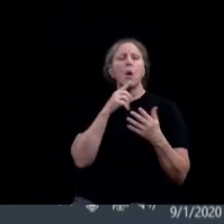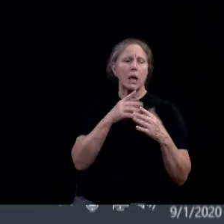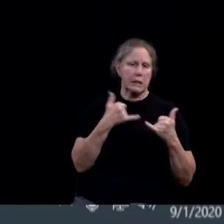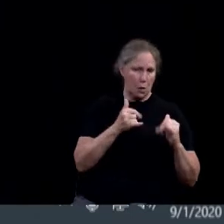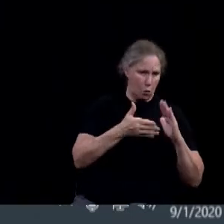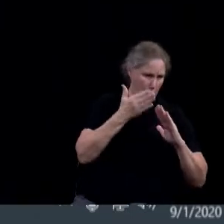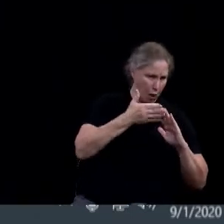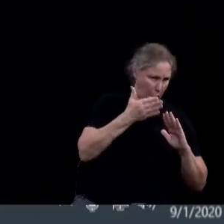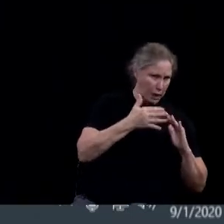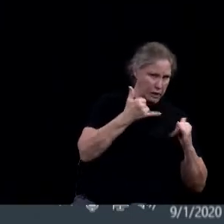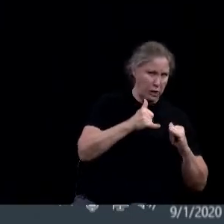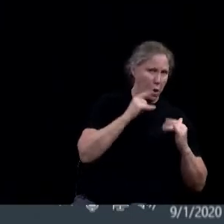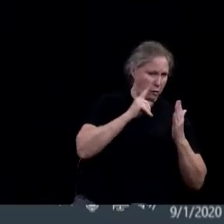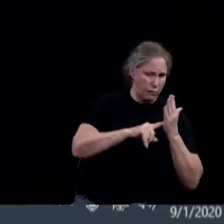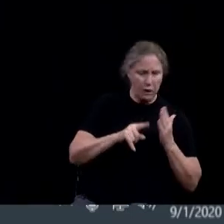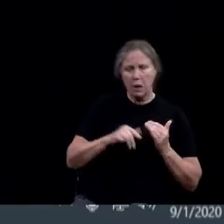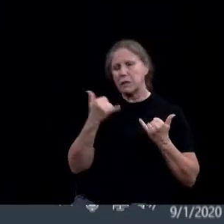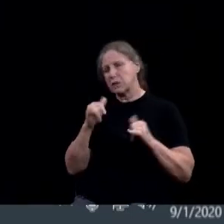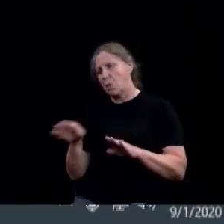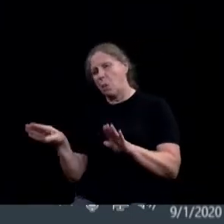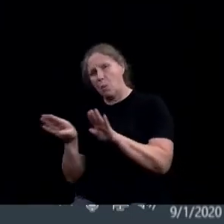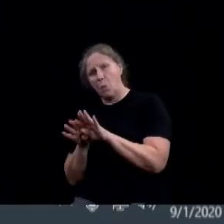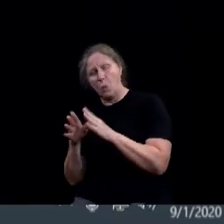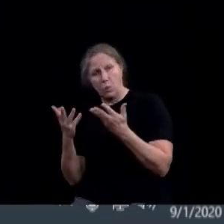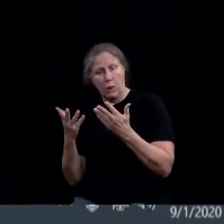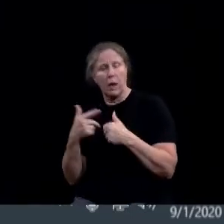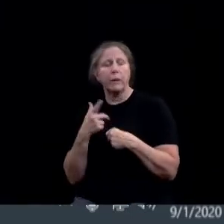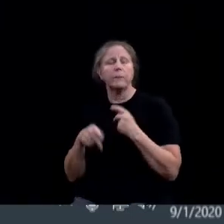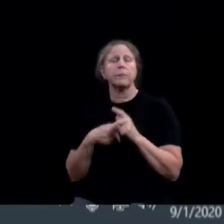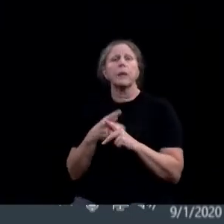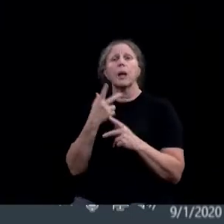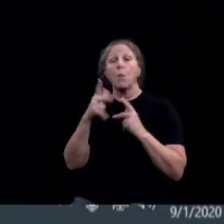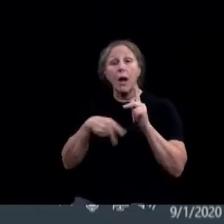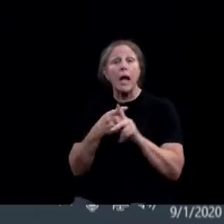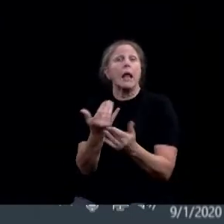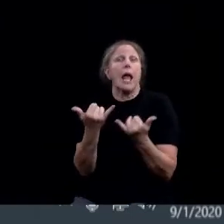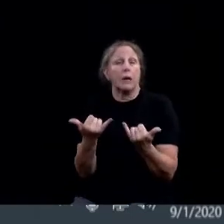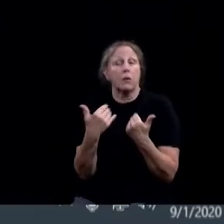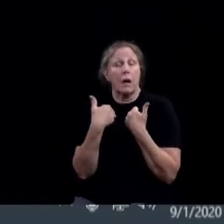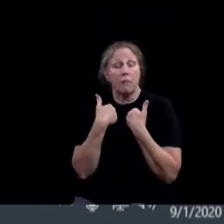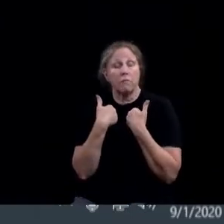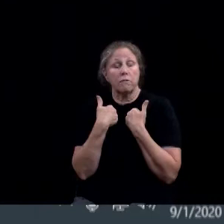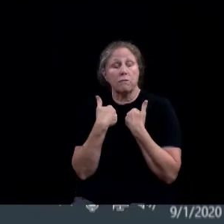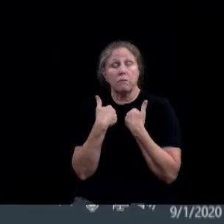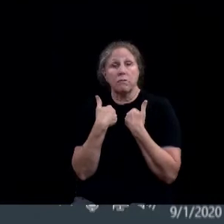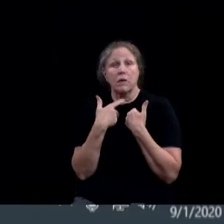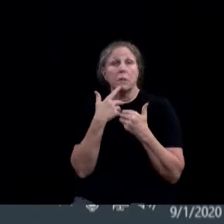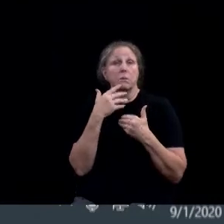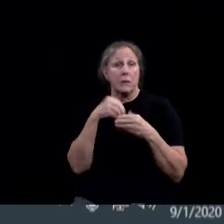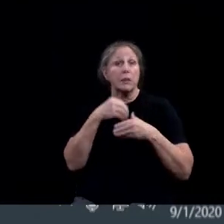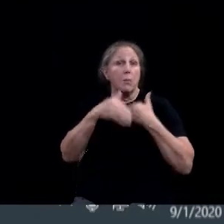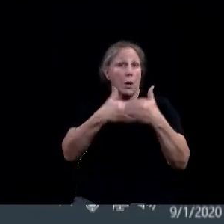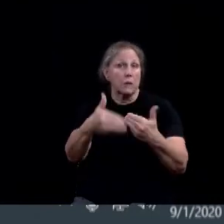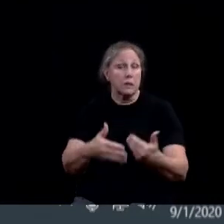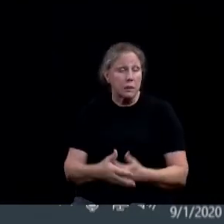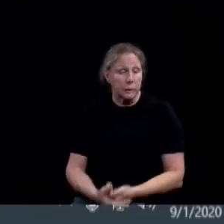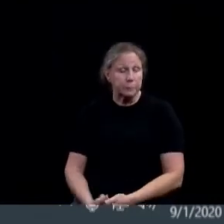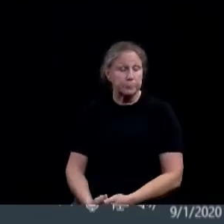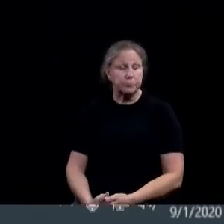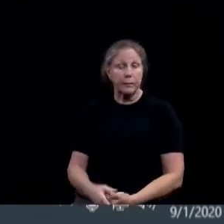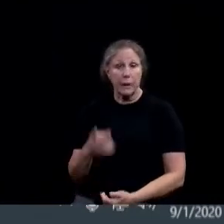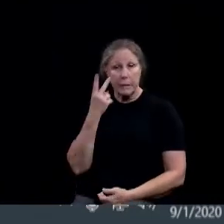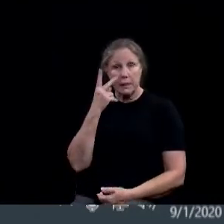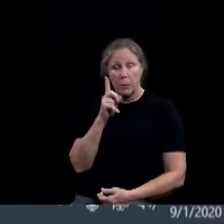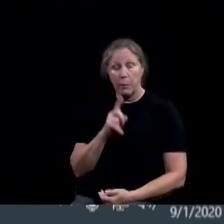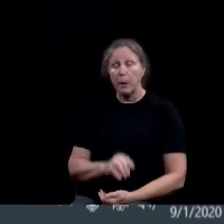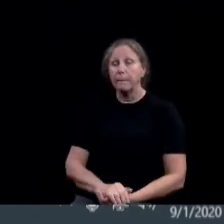cases are currently being processed. Let me see here. When you get buried deep in these filters, you